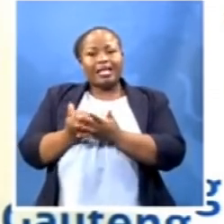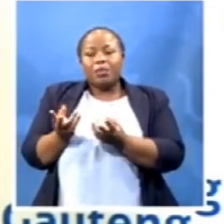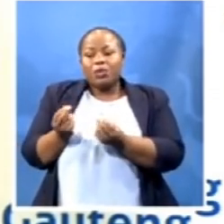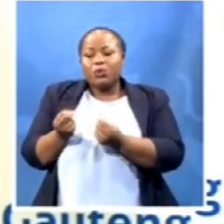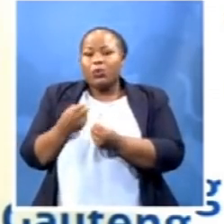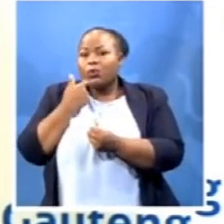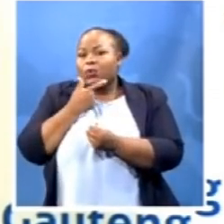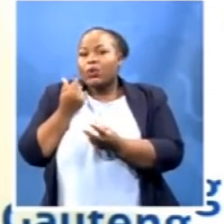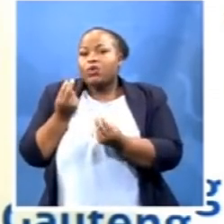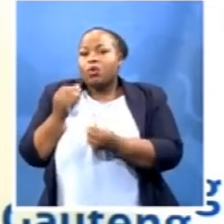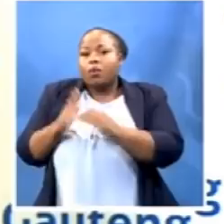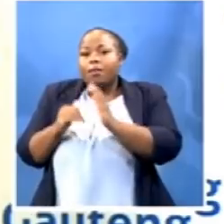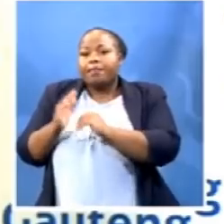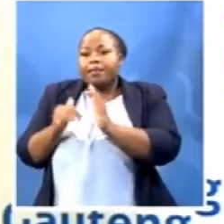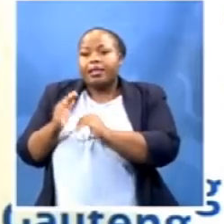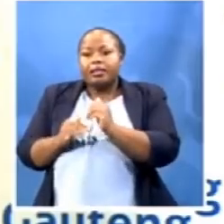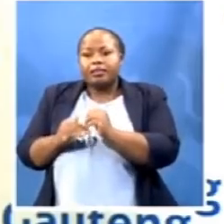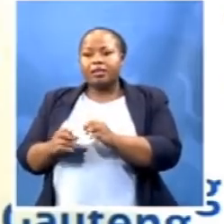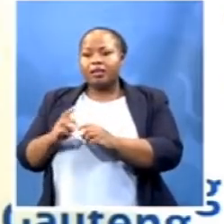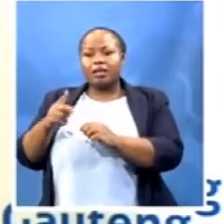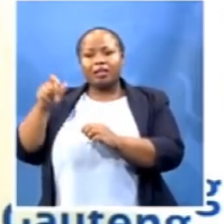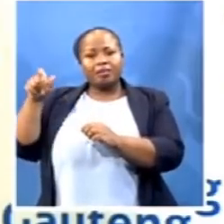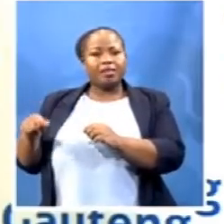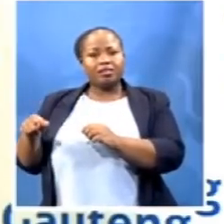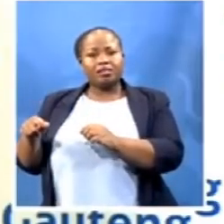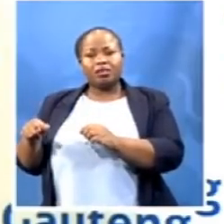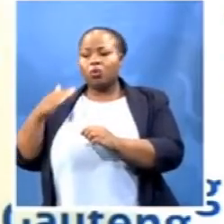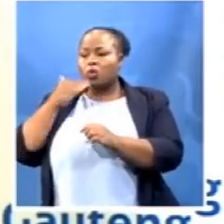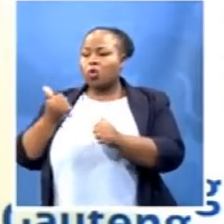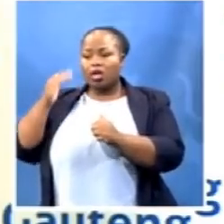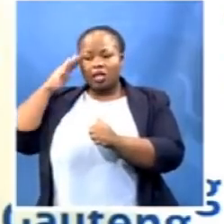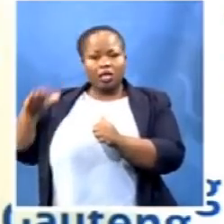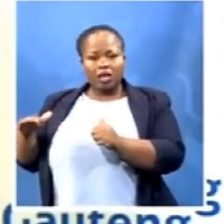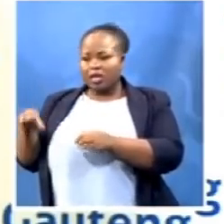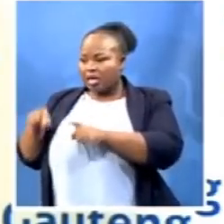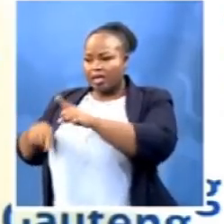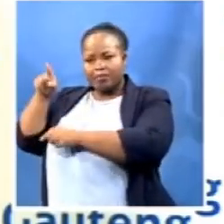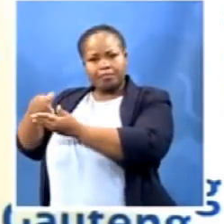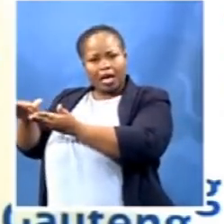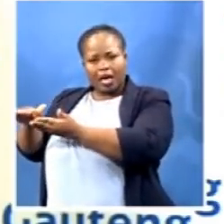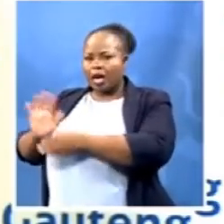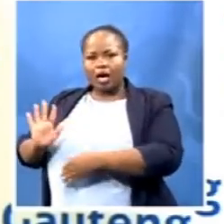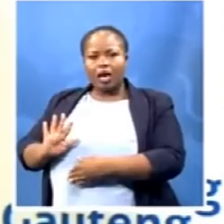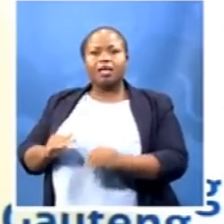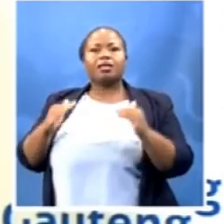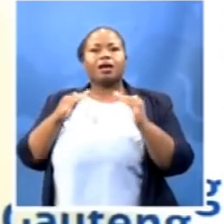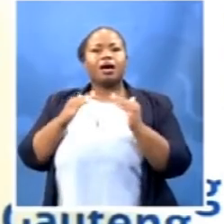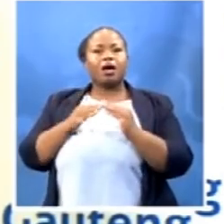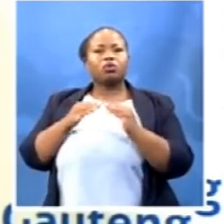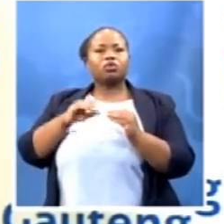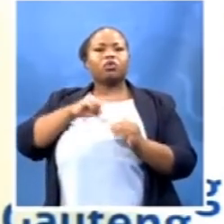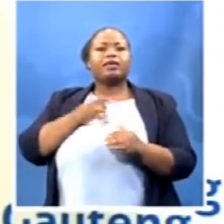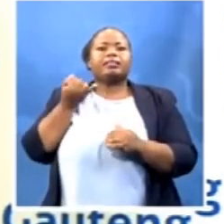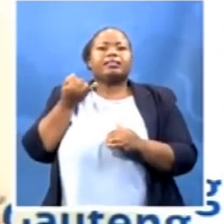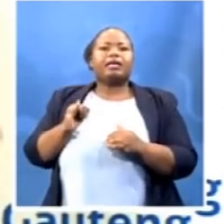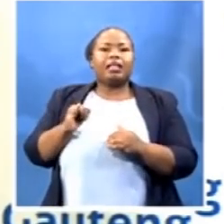anybody's shack. The house that they demolished, they said it was still being built at that house, and